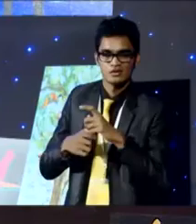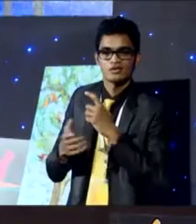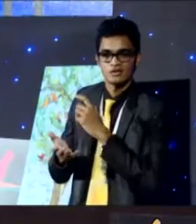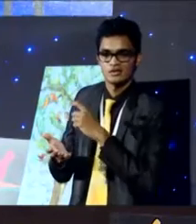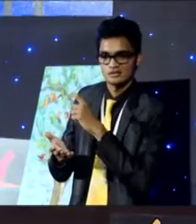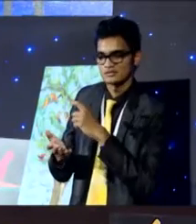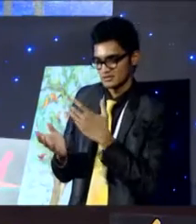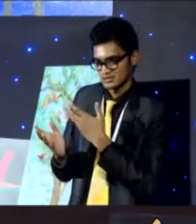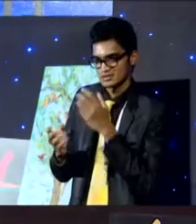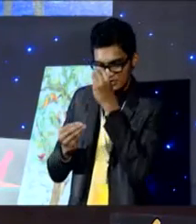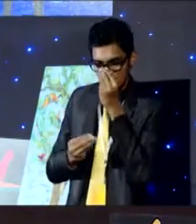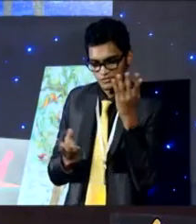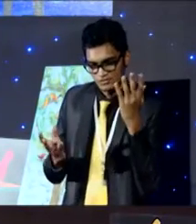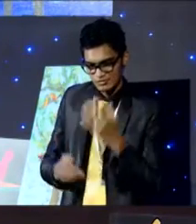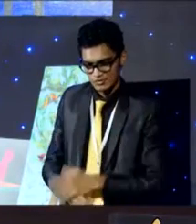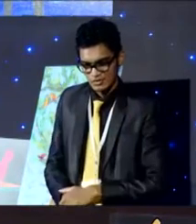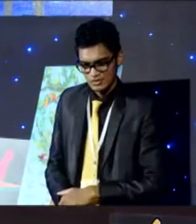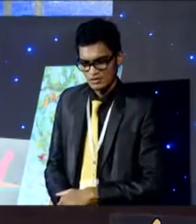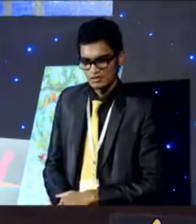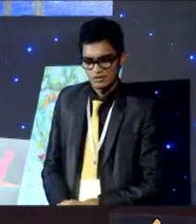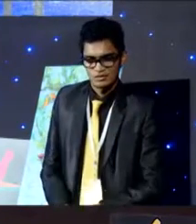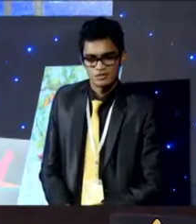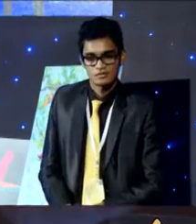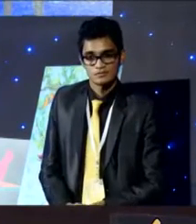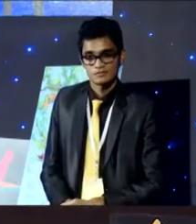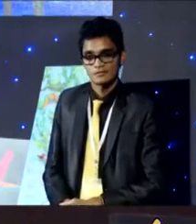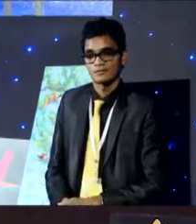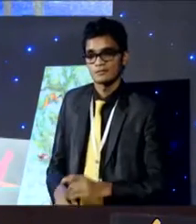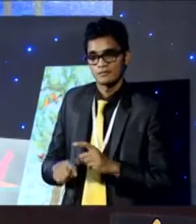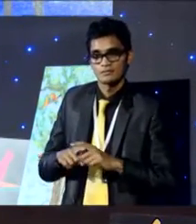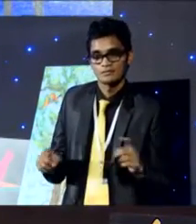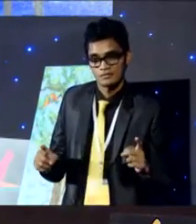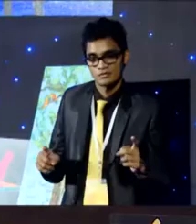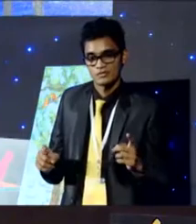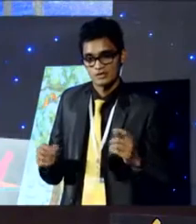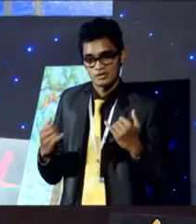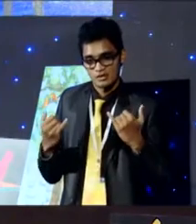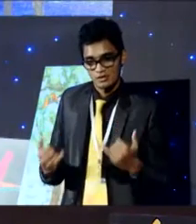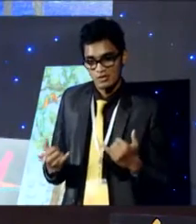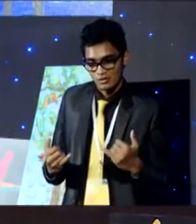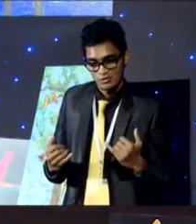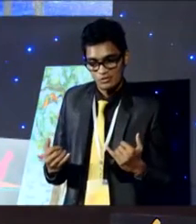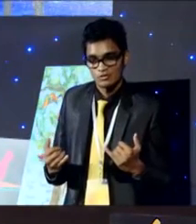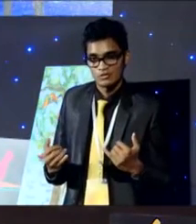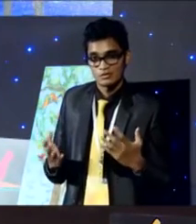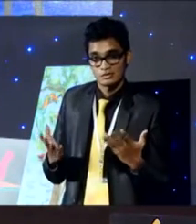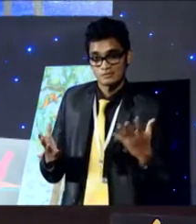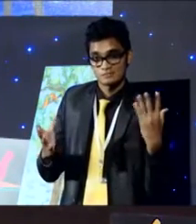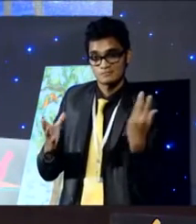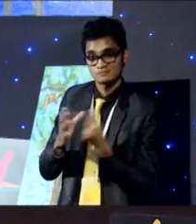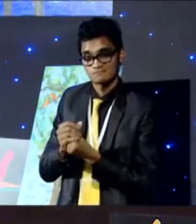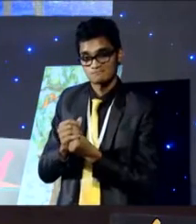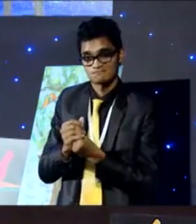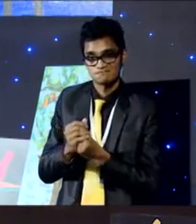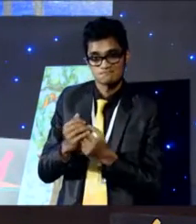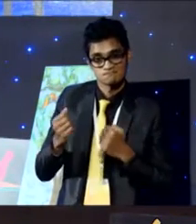direct beneficiaries, but it has reaped the seeds, and they are actually empowered to live